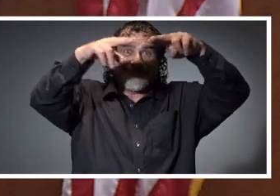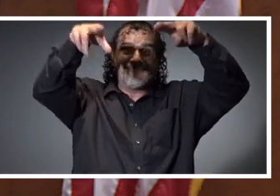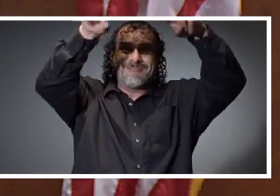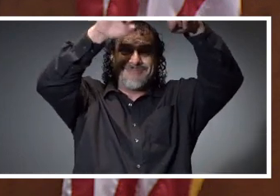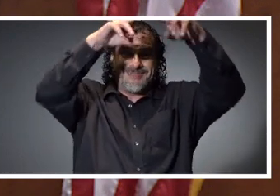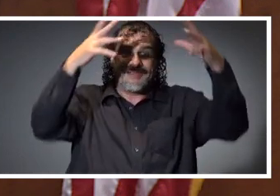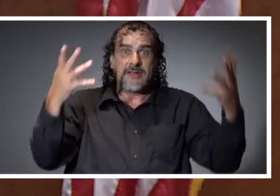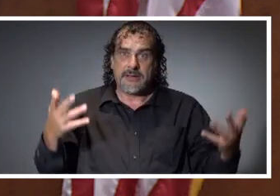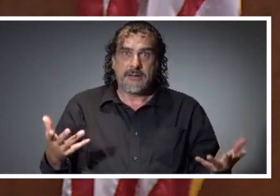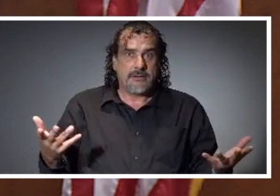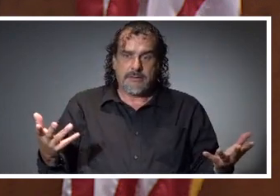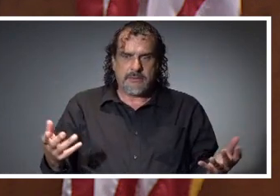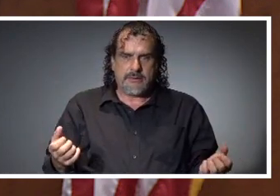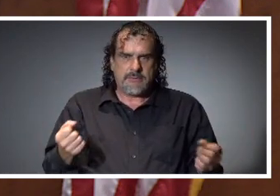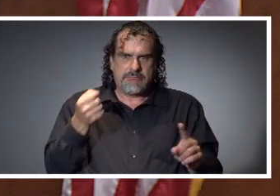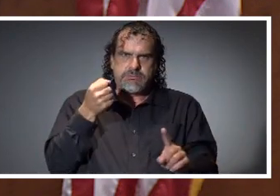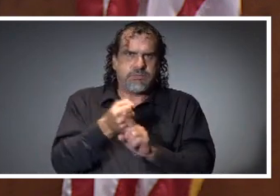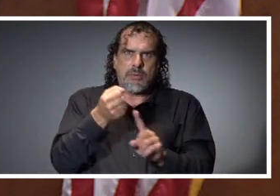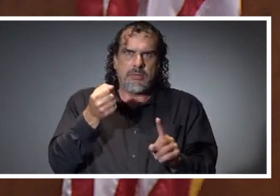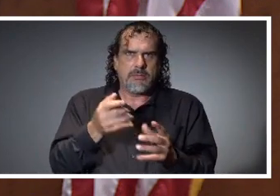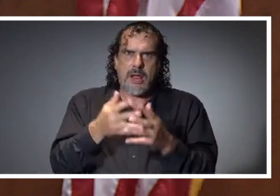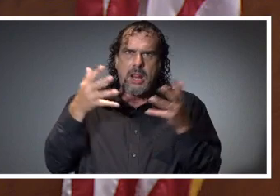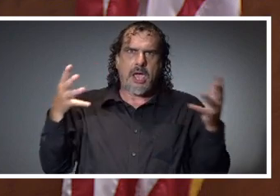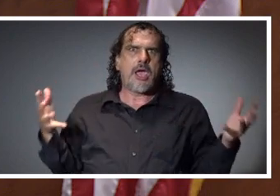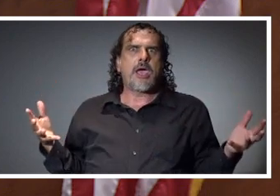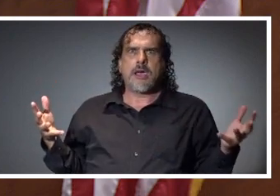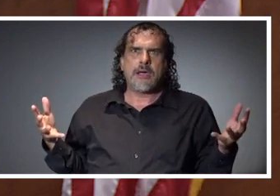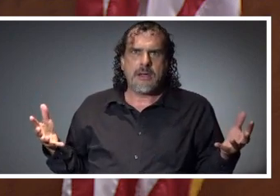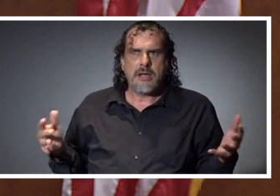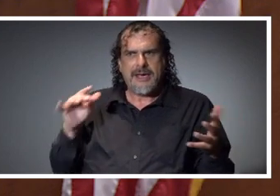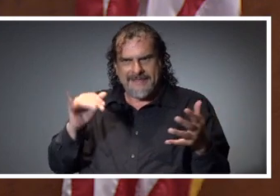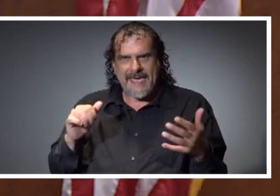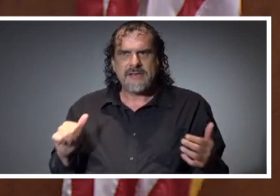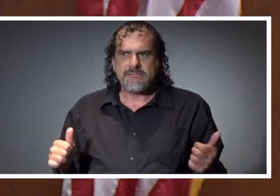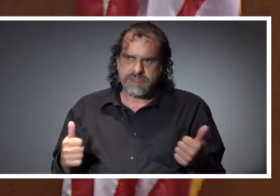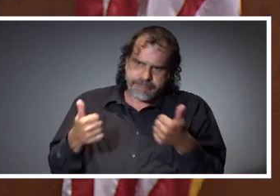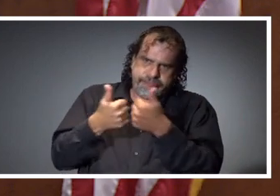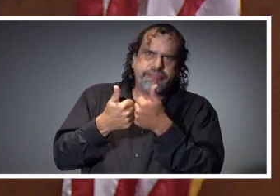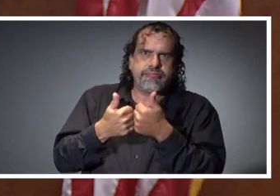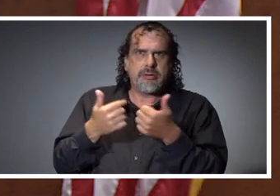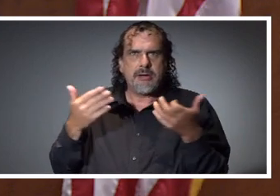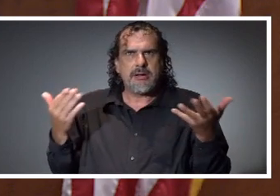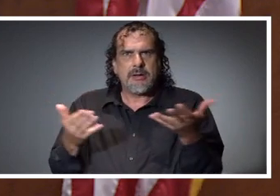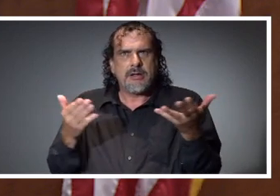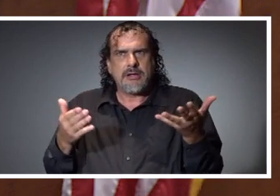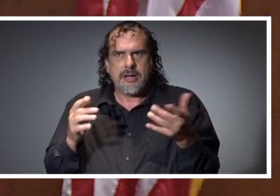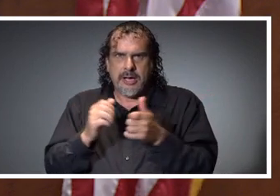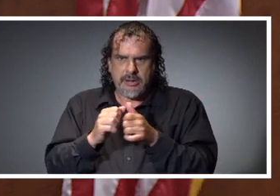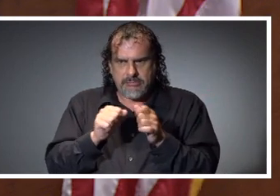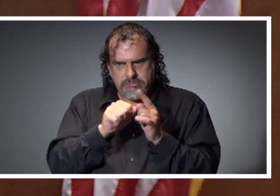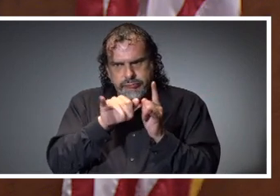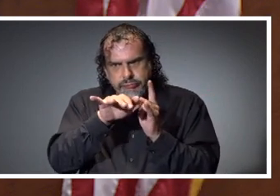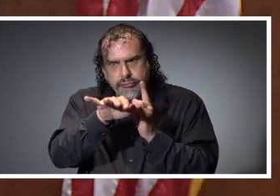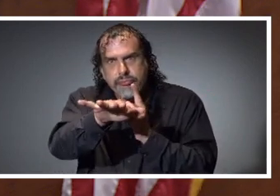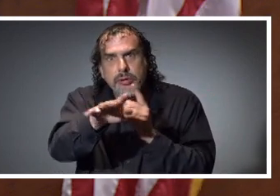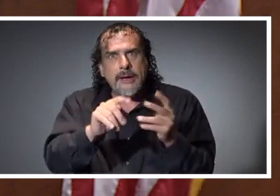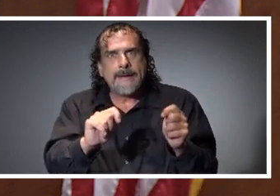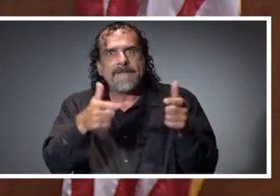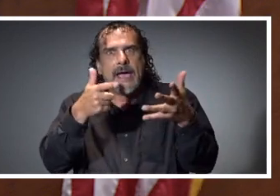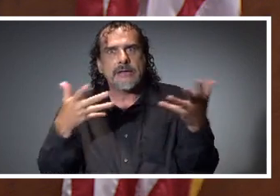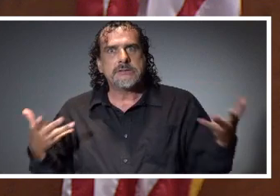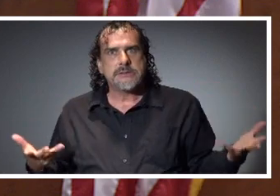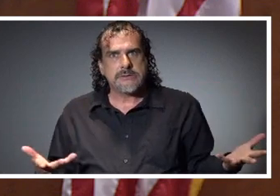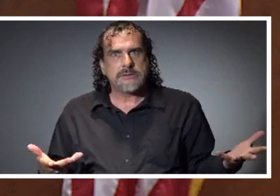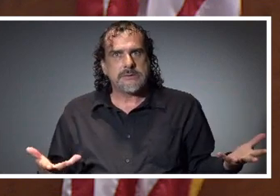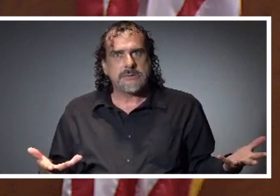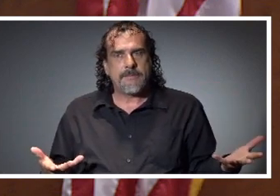It's exponential. And that's the challenge with the virus, is that exponential growth if you're not careful. But as Dr. Dobbs